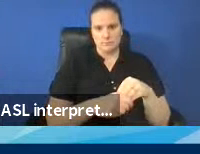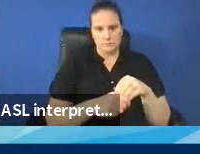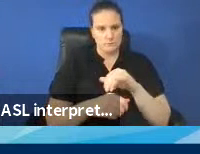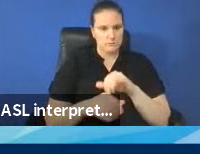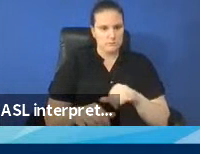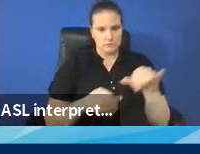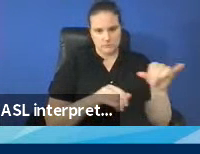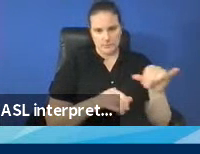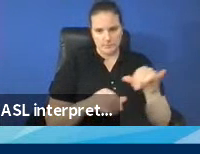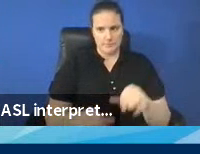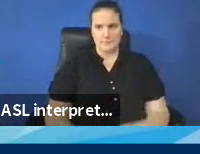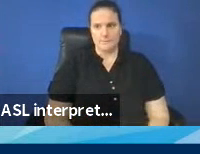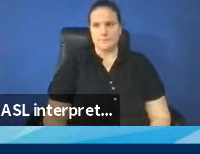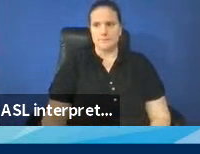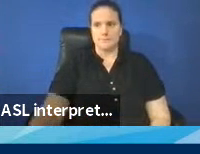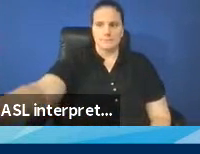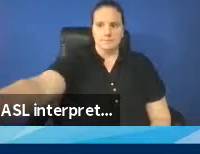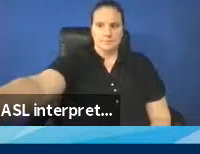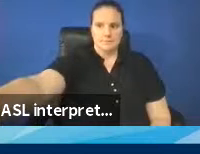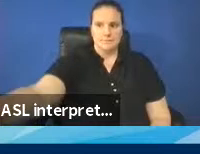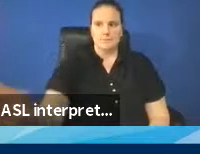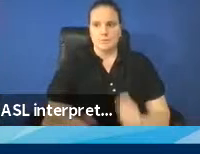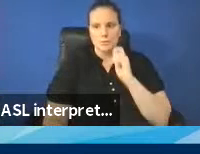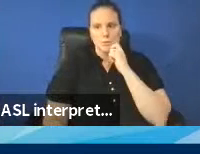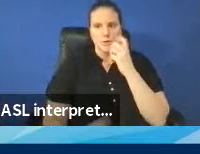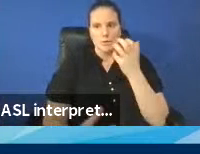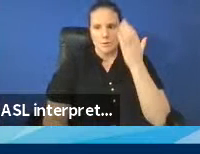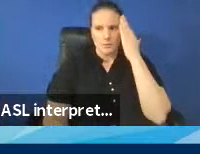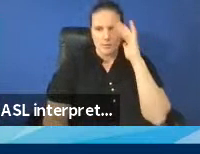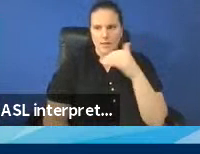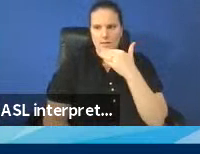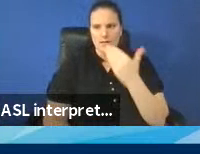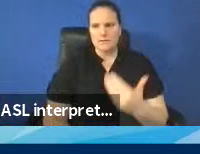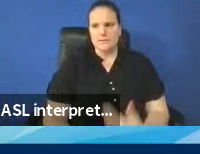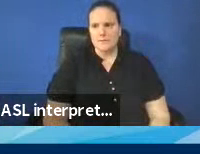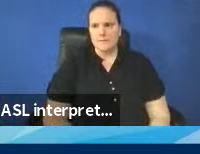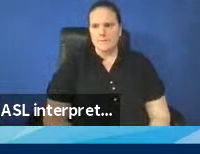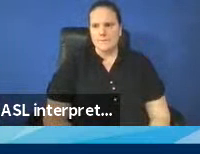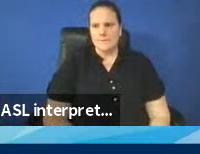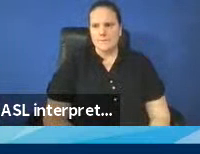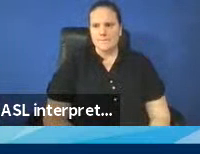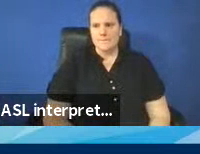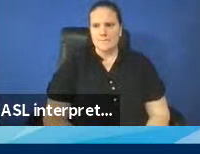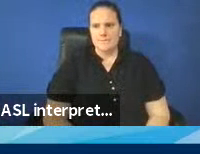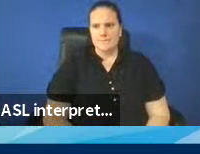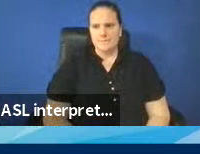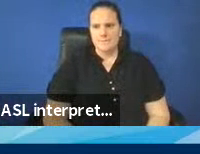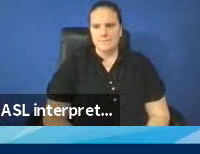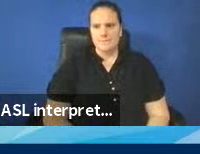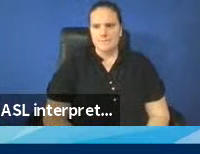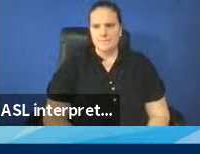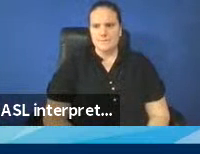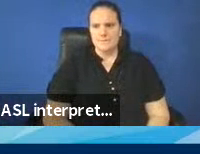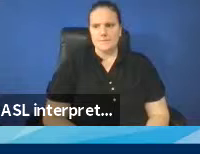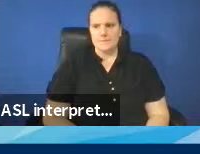system. Cool. That's what I want to know. Thanks. But just to be clear, you're tracking that there are several